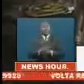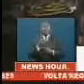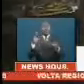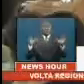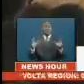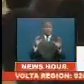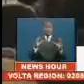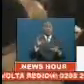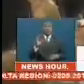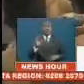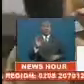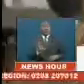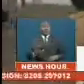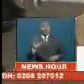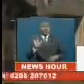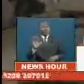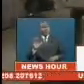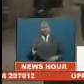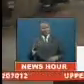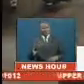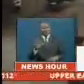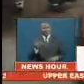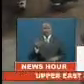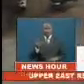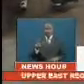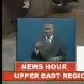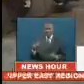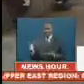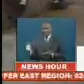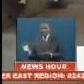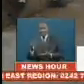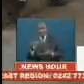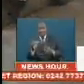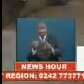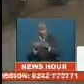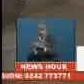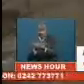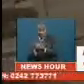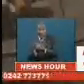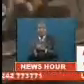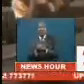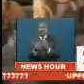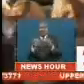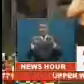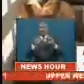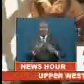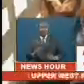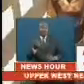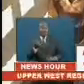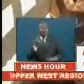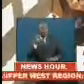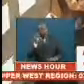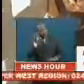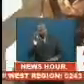teachers' organizations worldwide. It is also to mobilize support for teachers while ensuring that the needs of